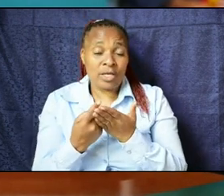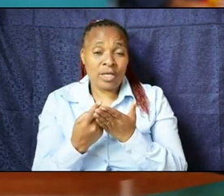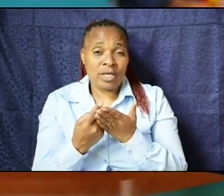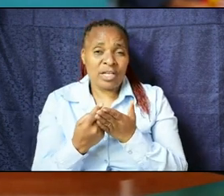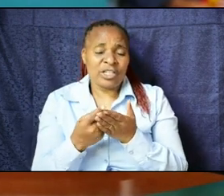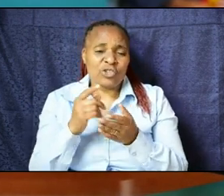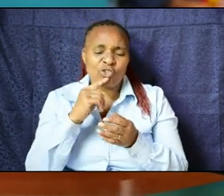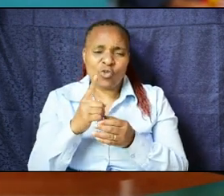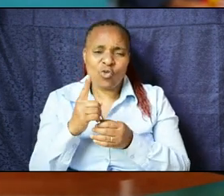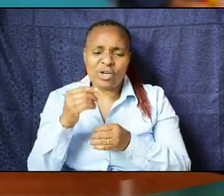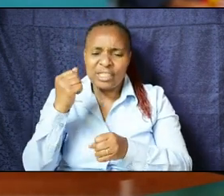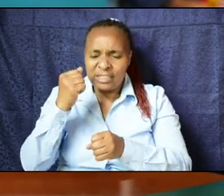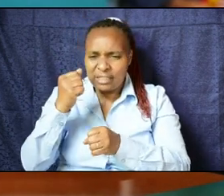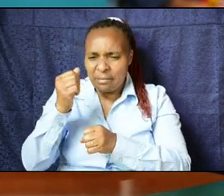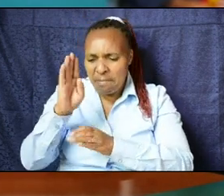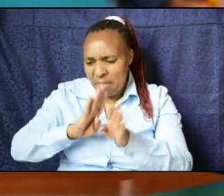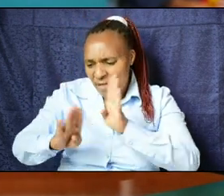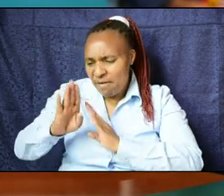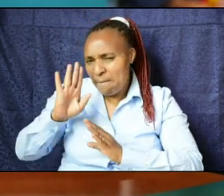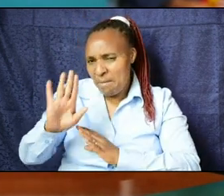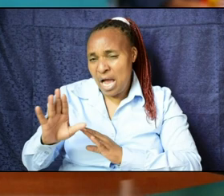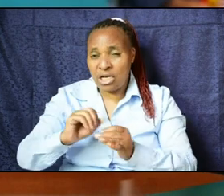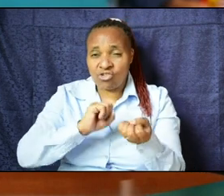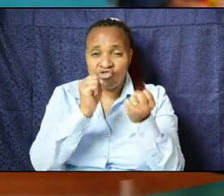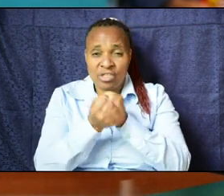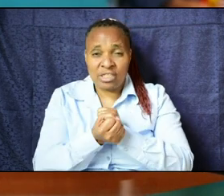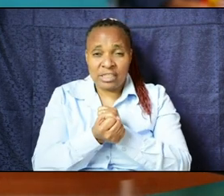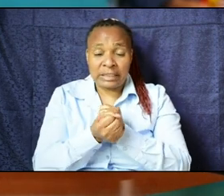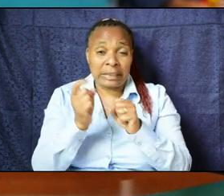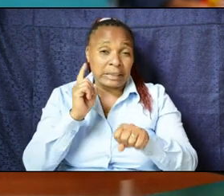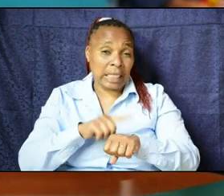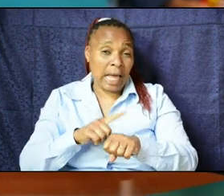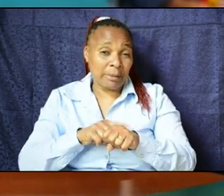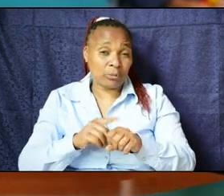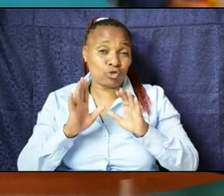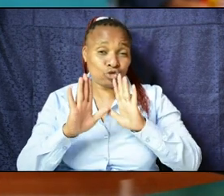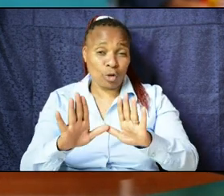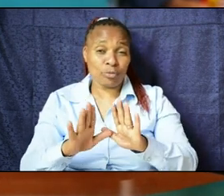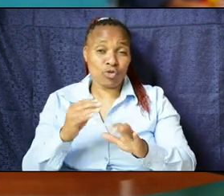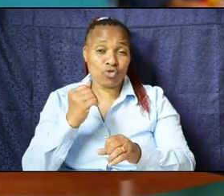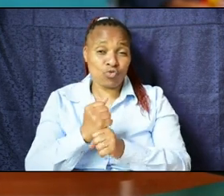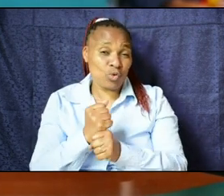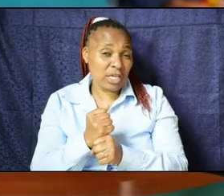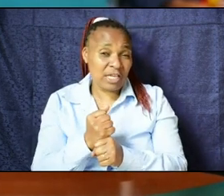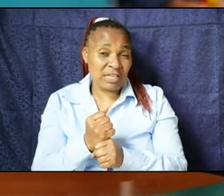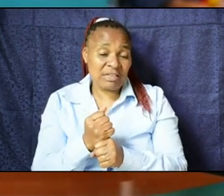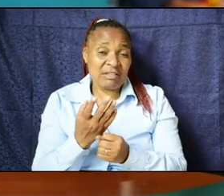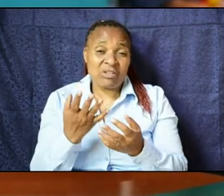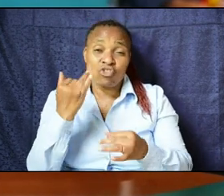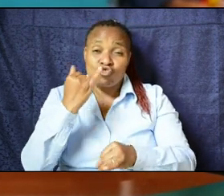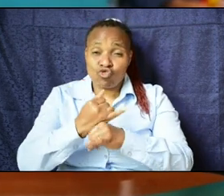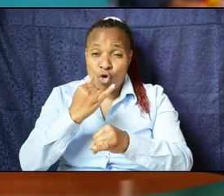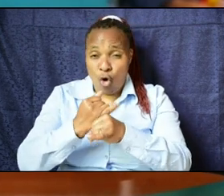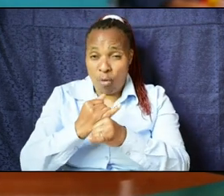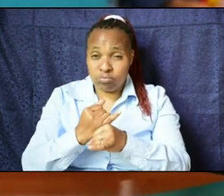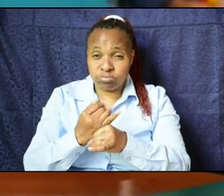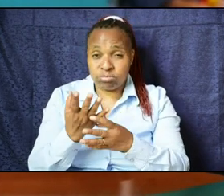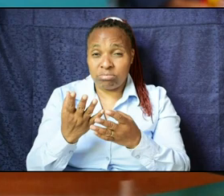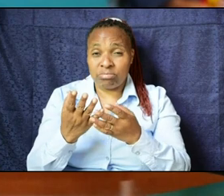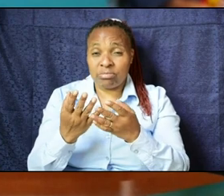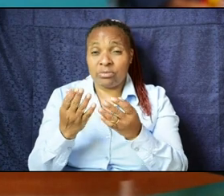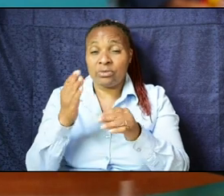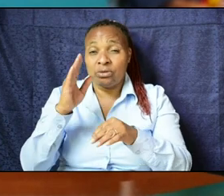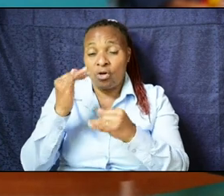Soon enough, his behavior began to change as he stopped doing homework on Saturday. He would postpone his chores to the next